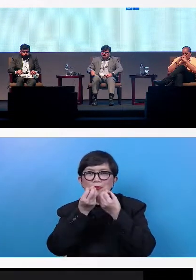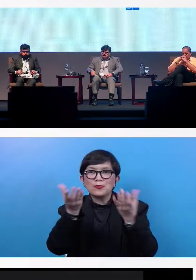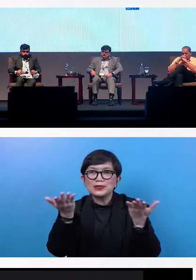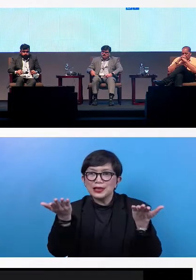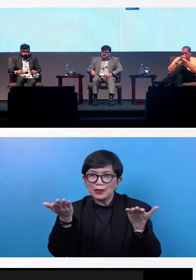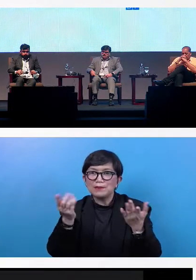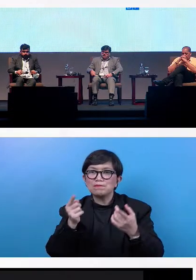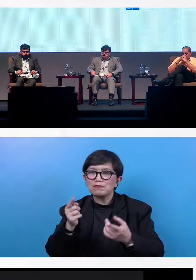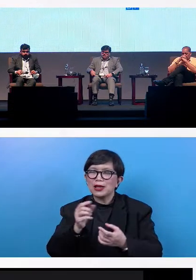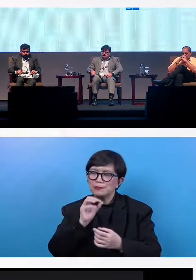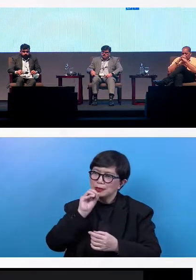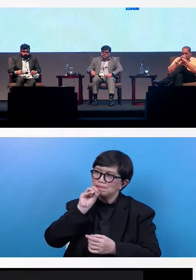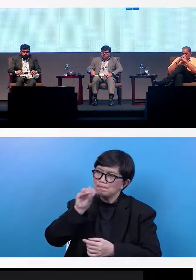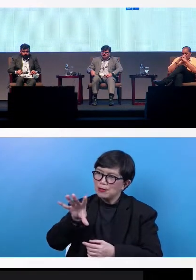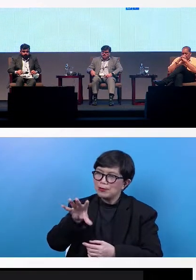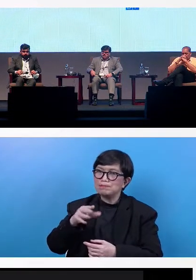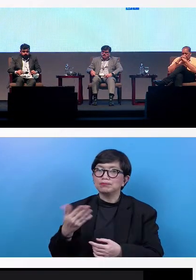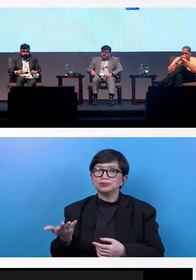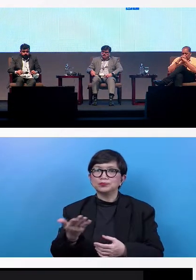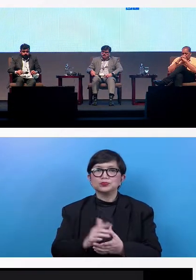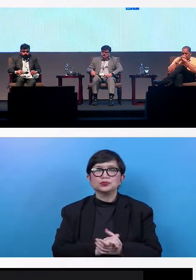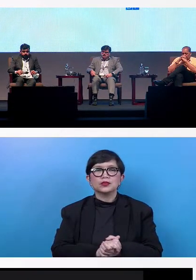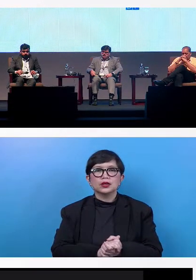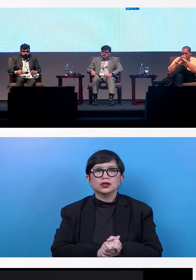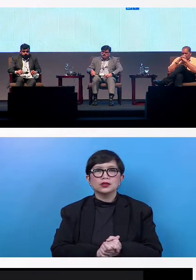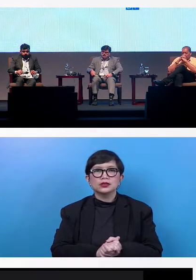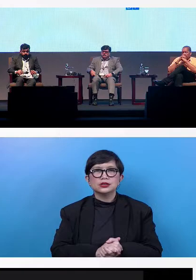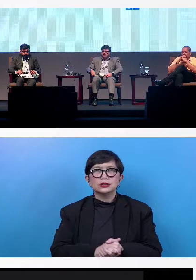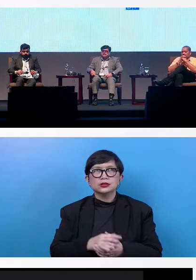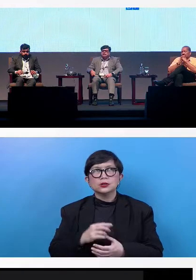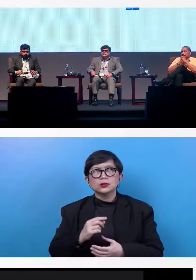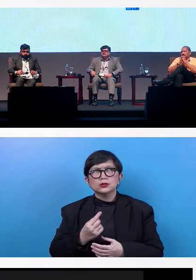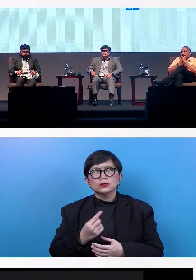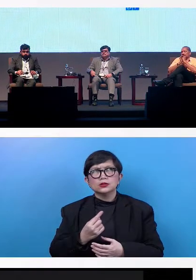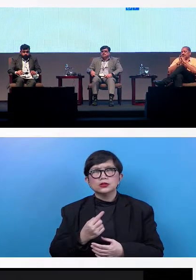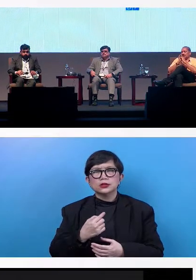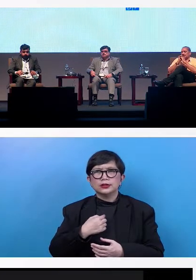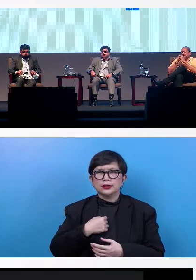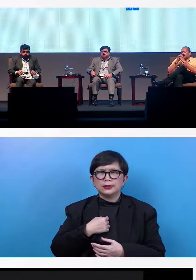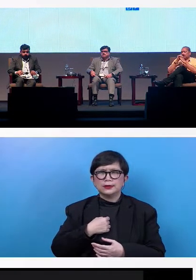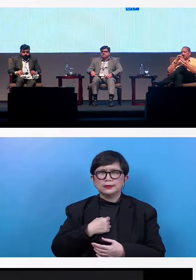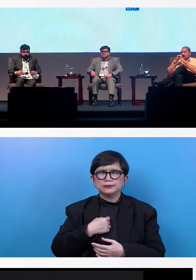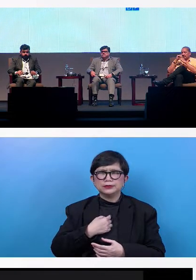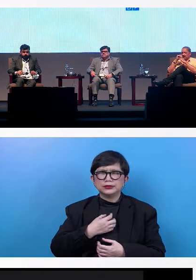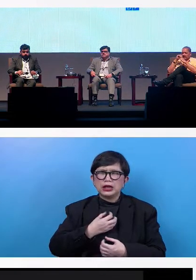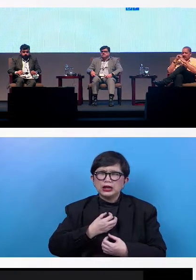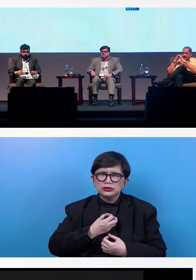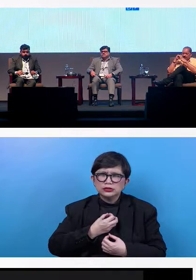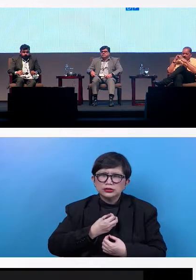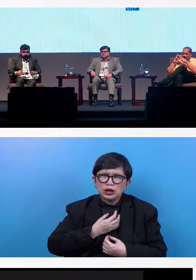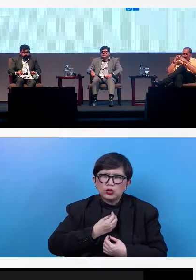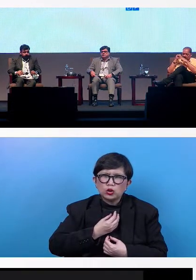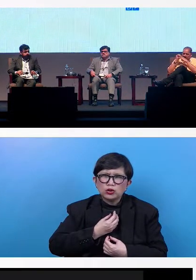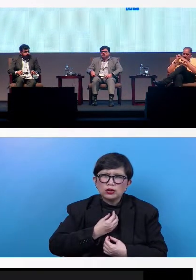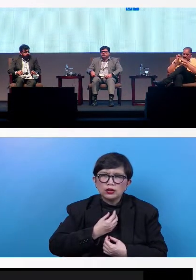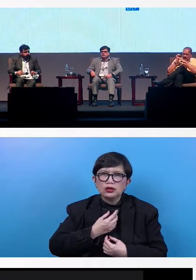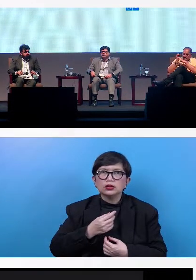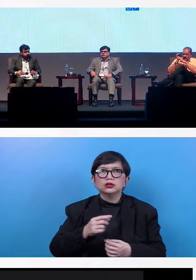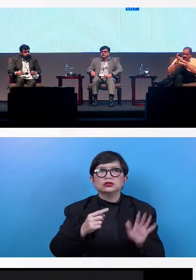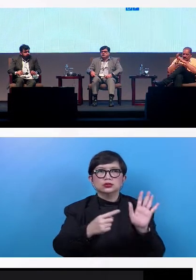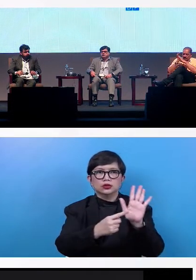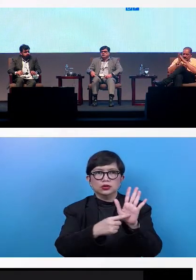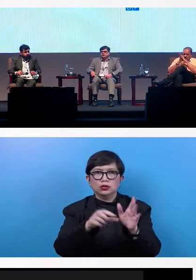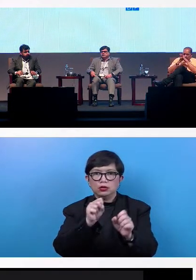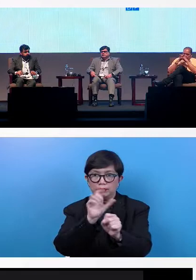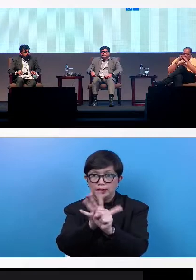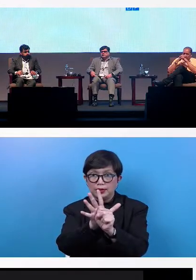unfortunately, from the perspective of fear, for when you see an existential risk like a major pandemic arise. So, in